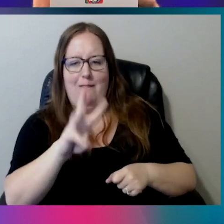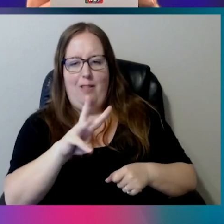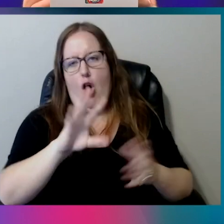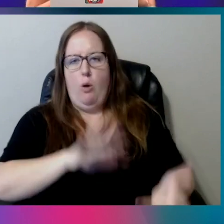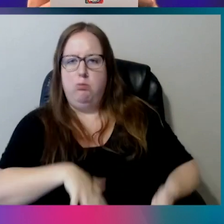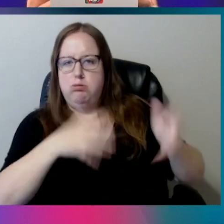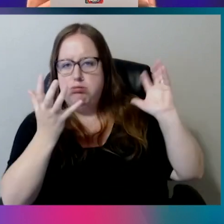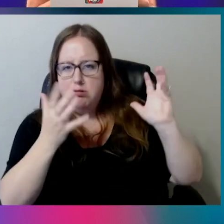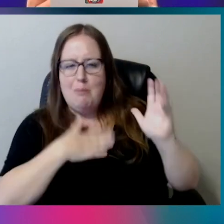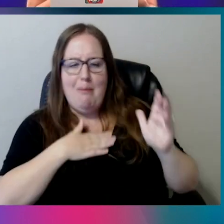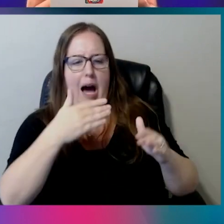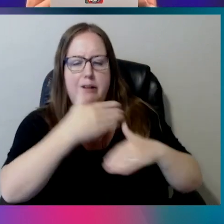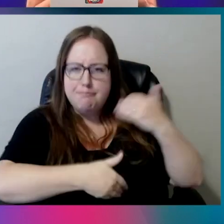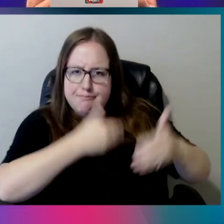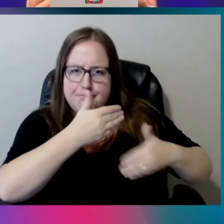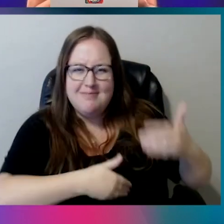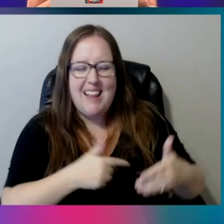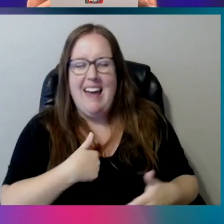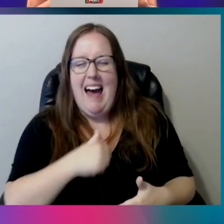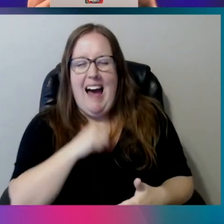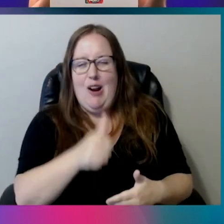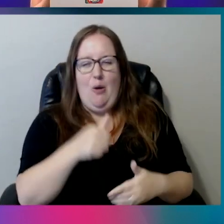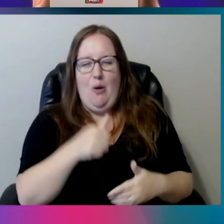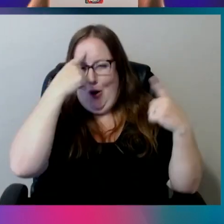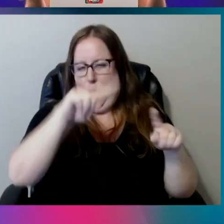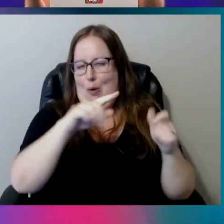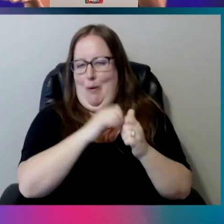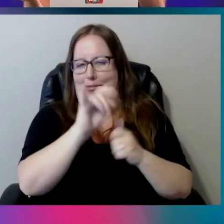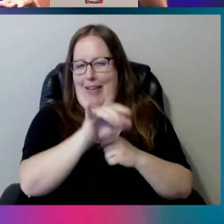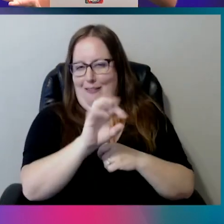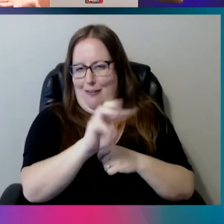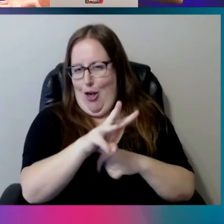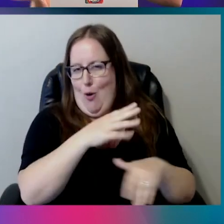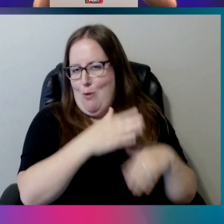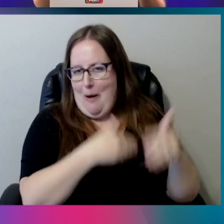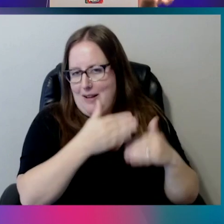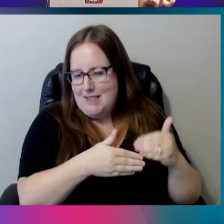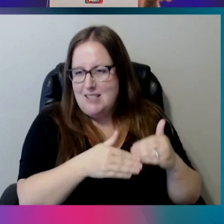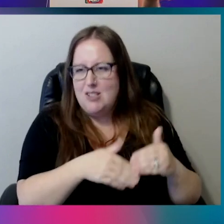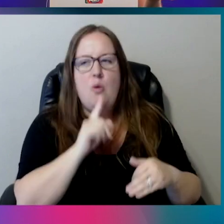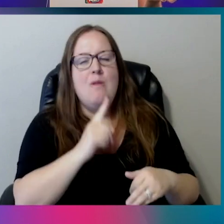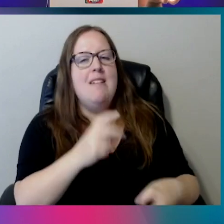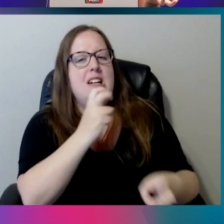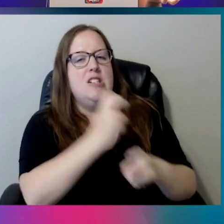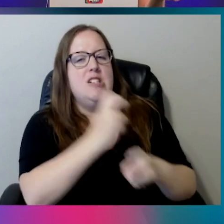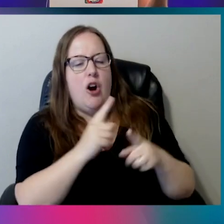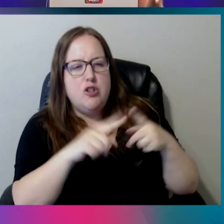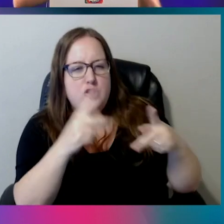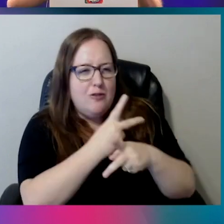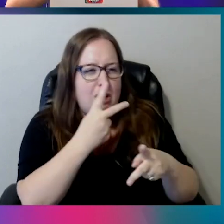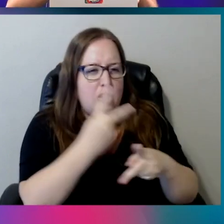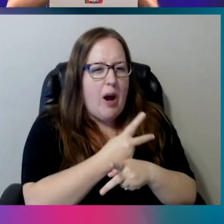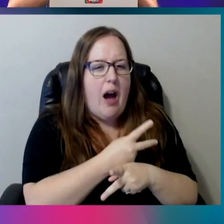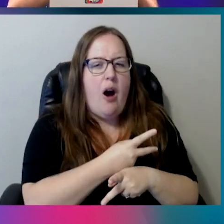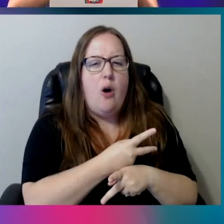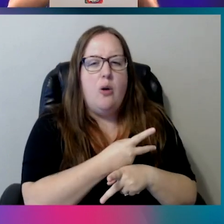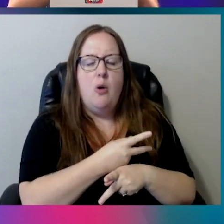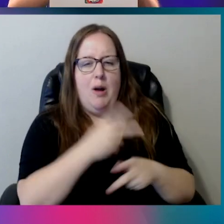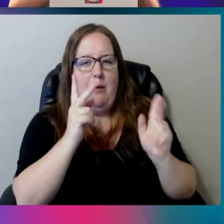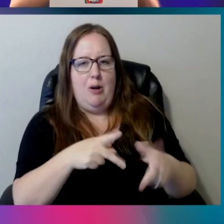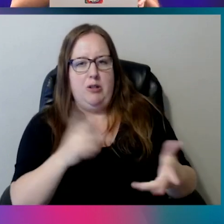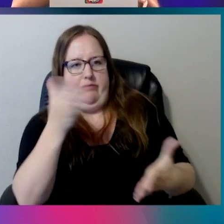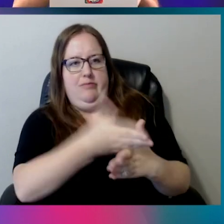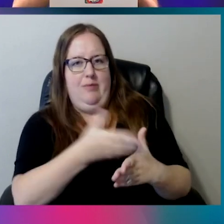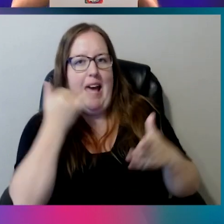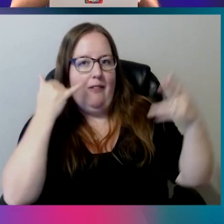don't necessarily subscribe to this flow thing. It is hard to context switch back when somebody comes in and interrupts you while you're coding.